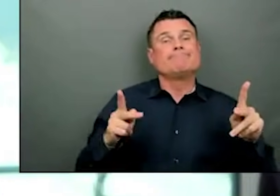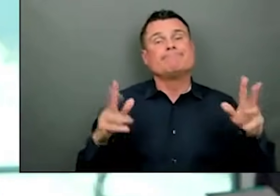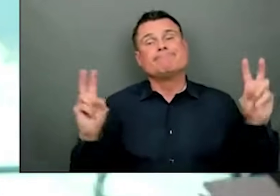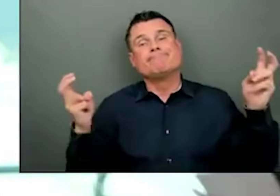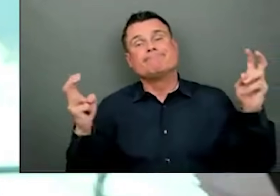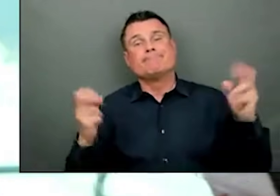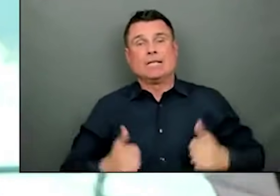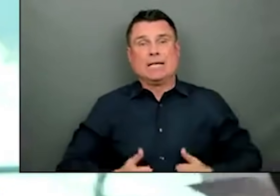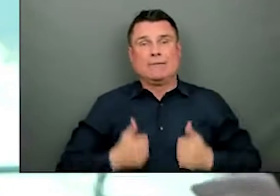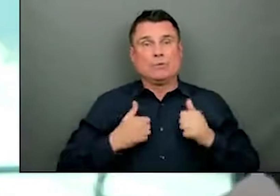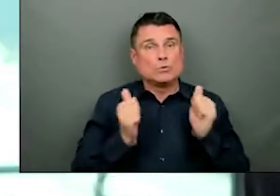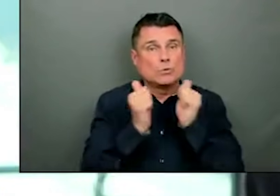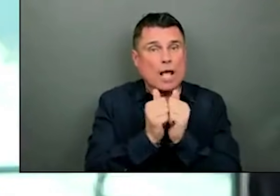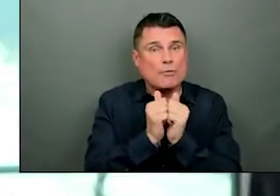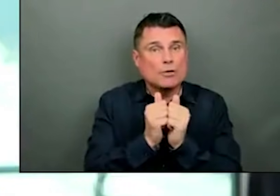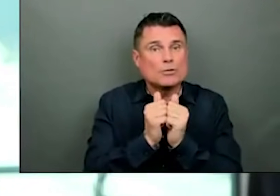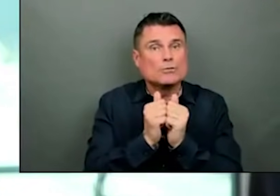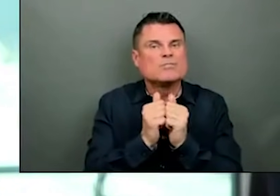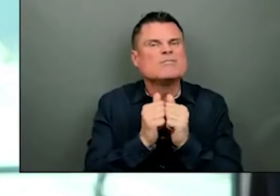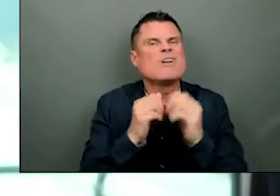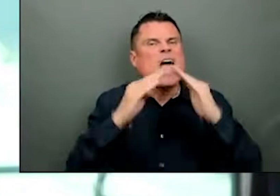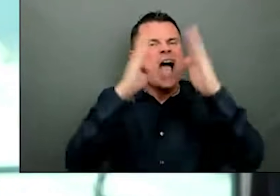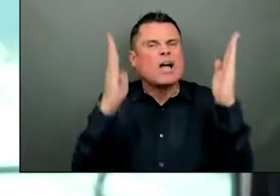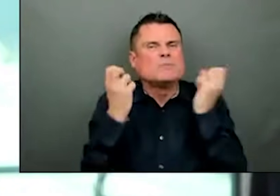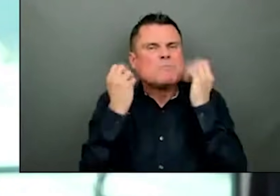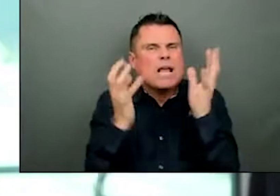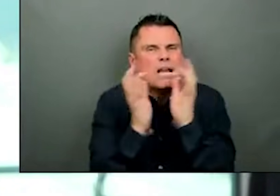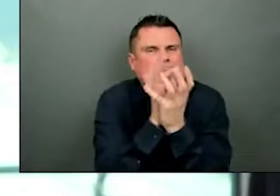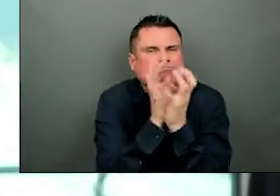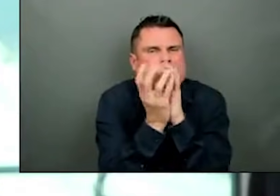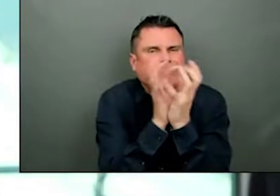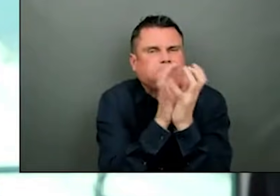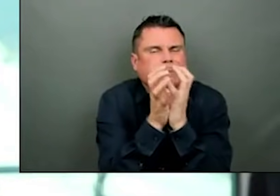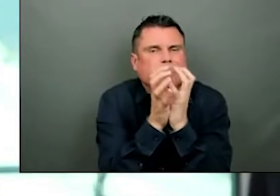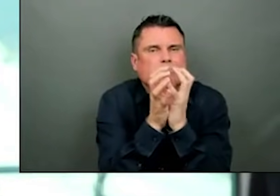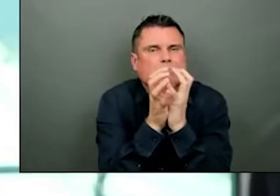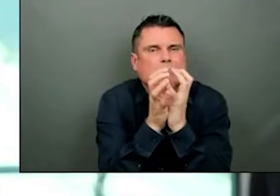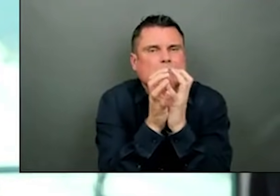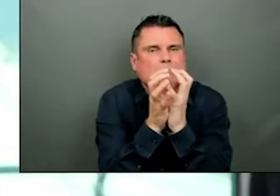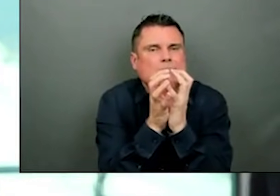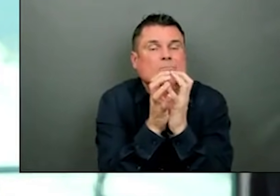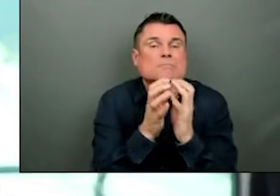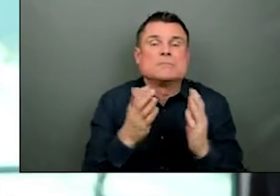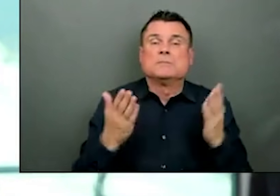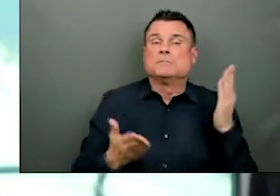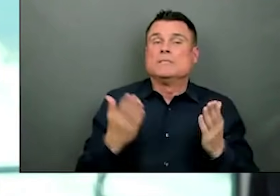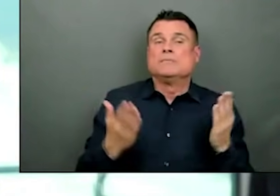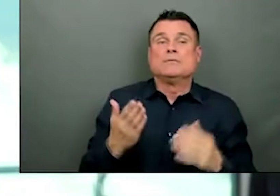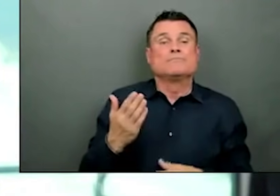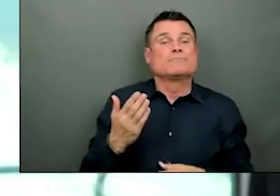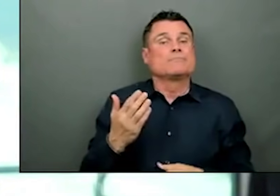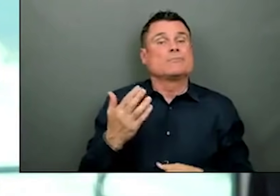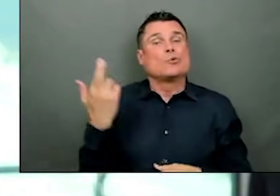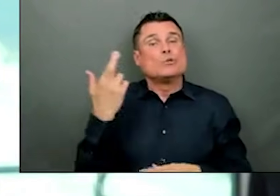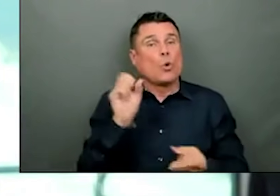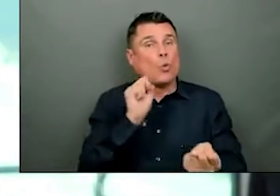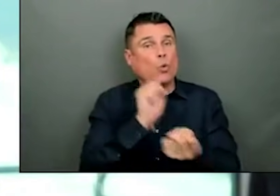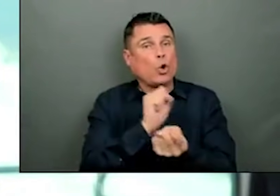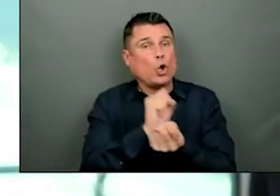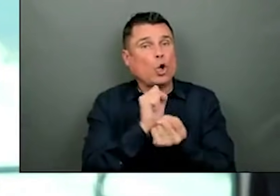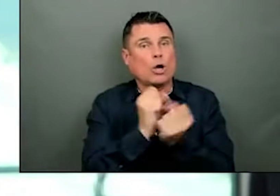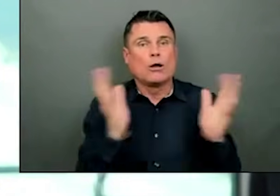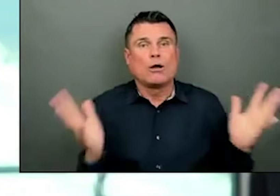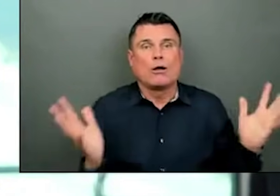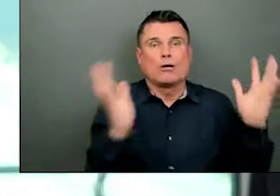spread in all of those environments. And particularly, we know that these variants and the virus that we're seeing is spreading